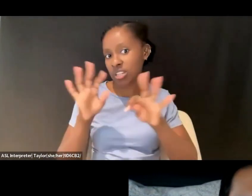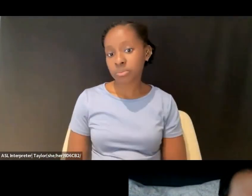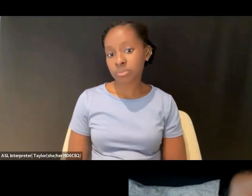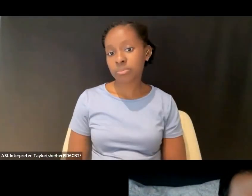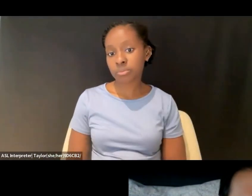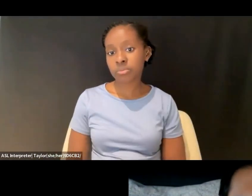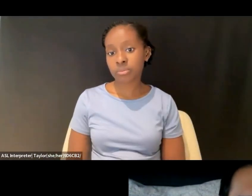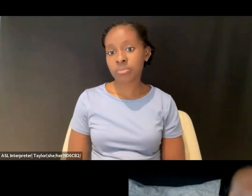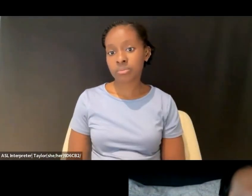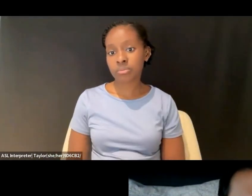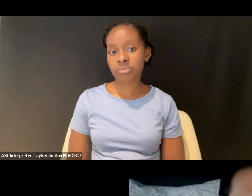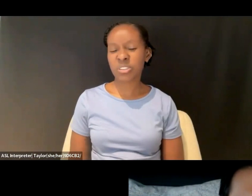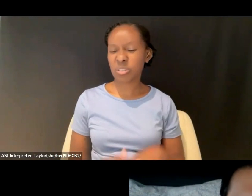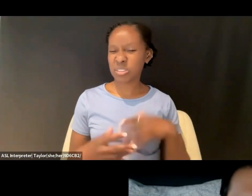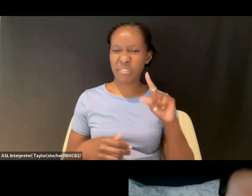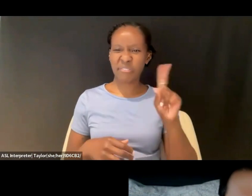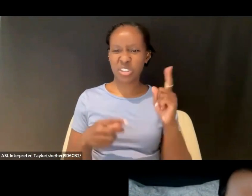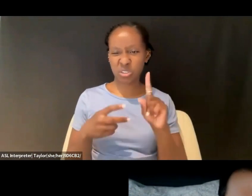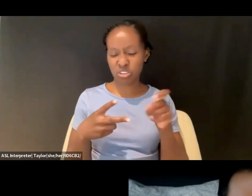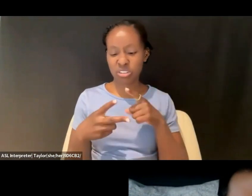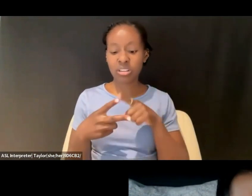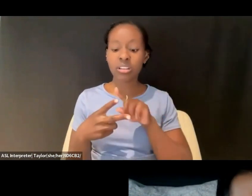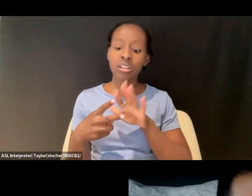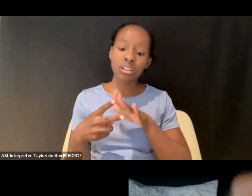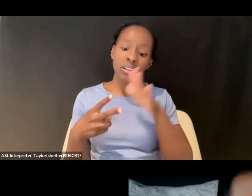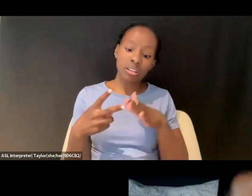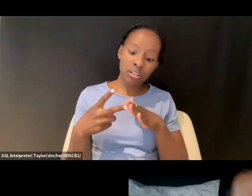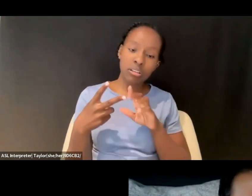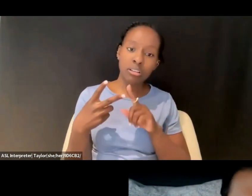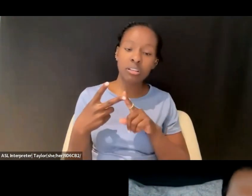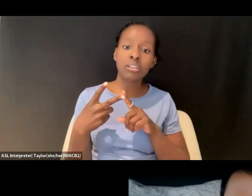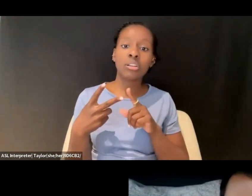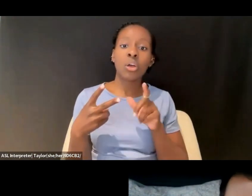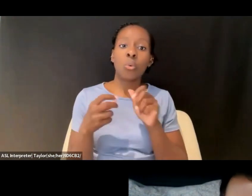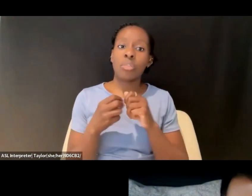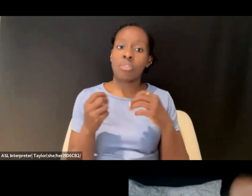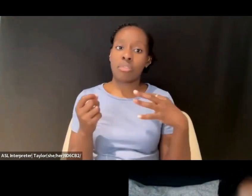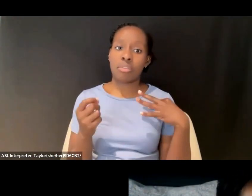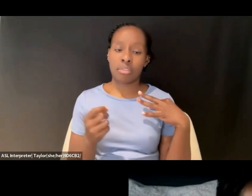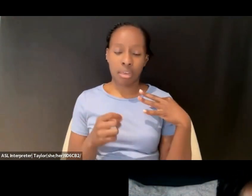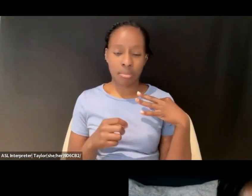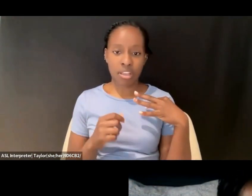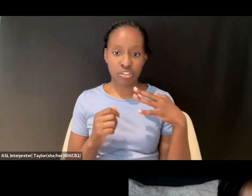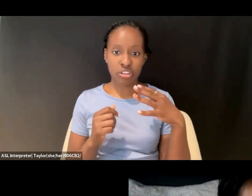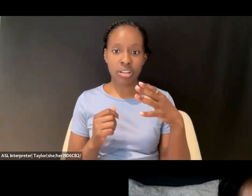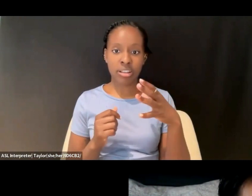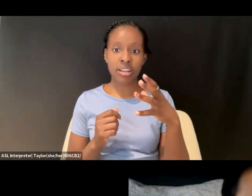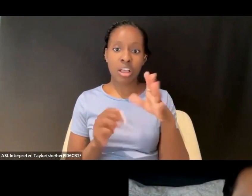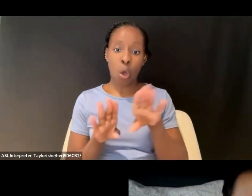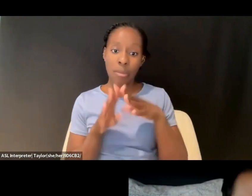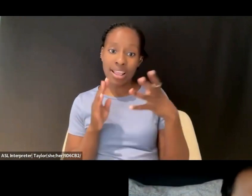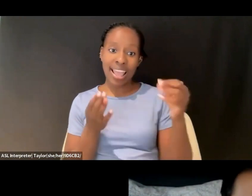for that? That's first question. Second question is regarding the application opening and the deadline. Is